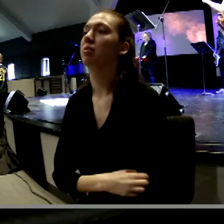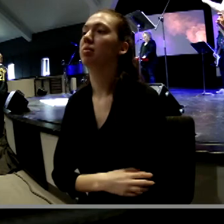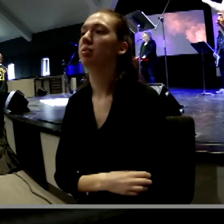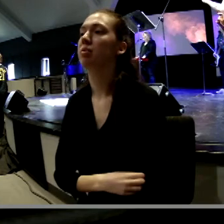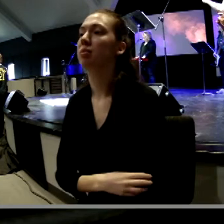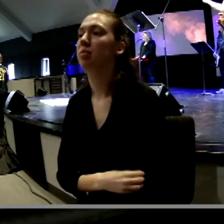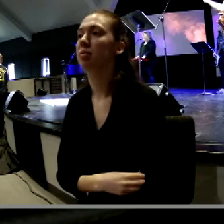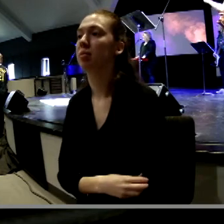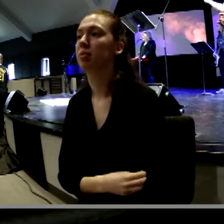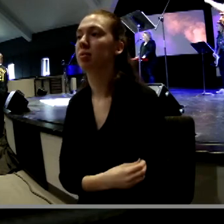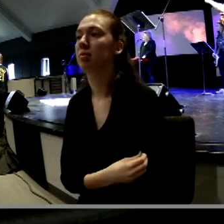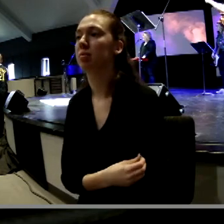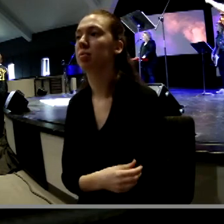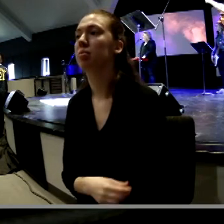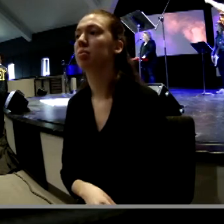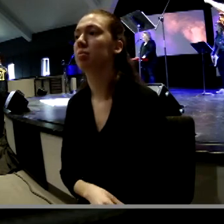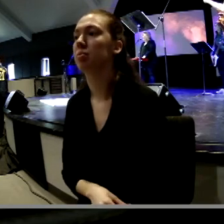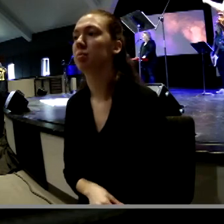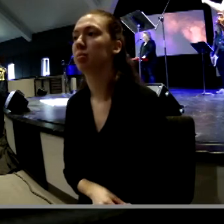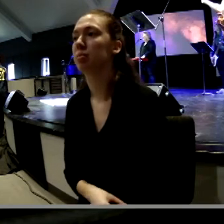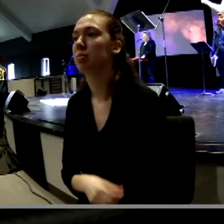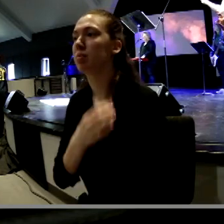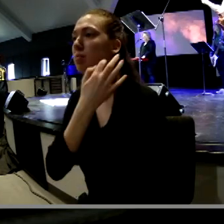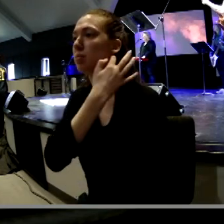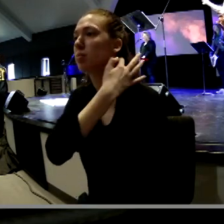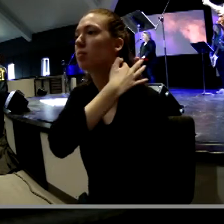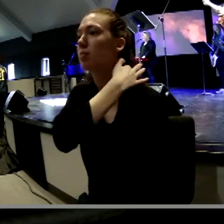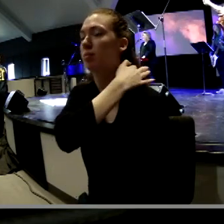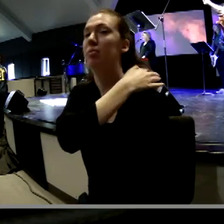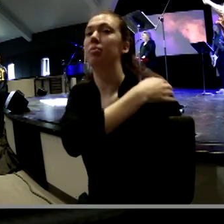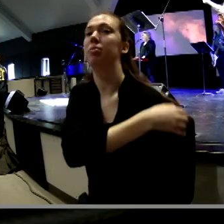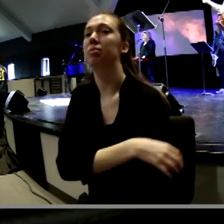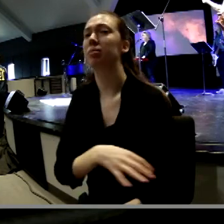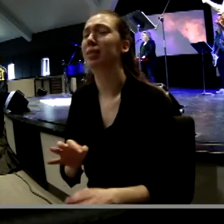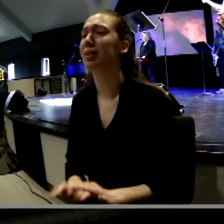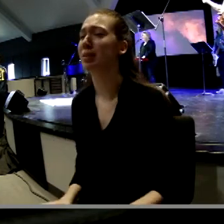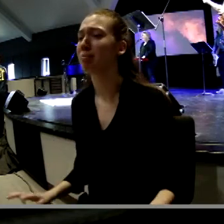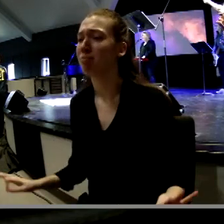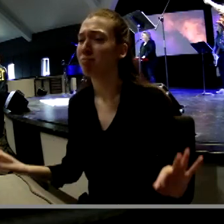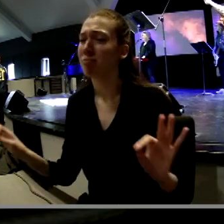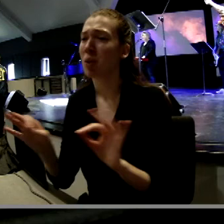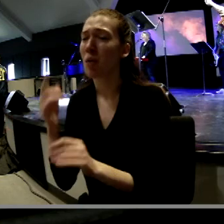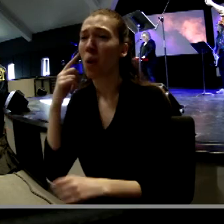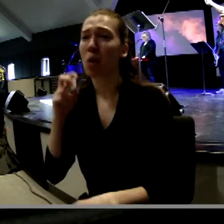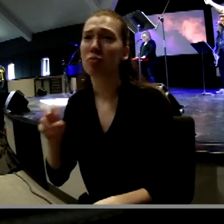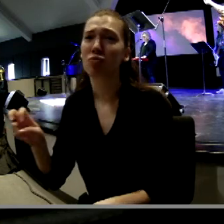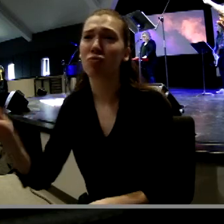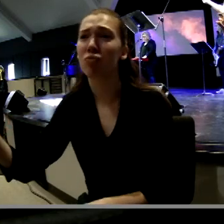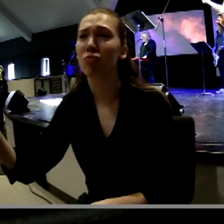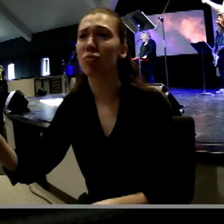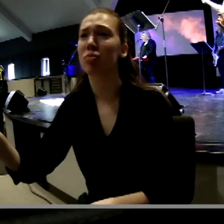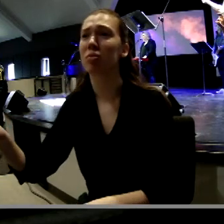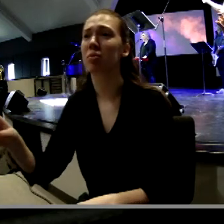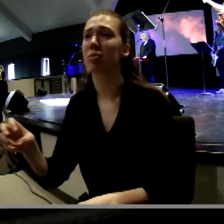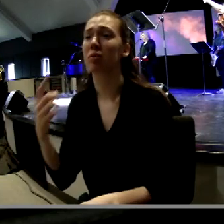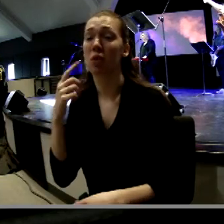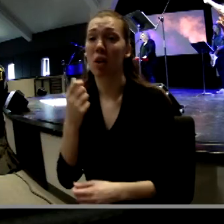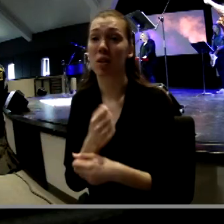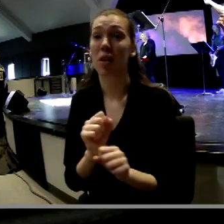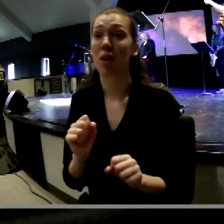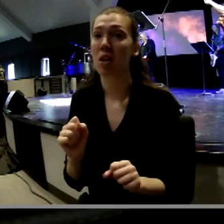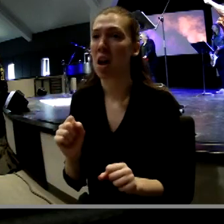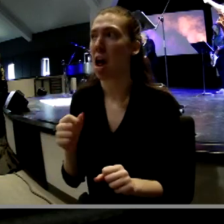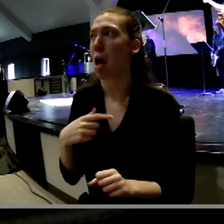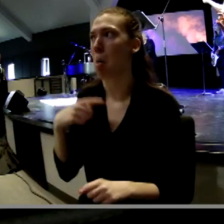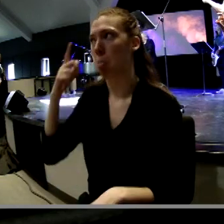baptized post-conversion. It is essential for your journey. For your salvation, I'll leave that up to